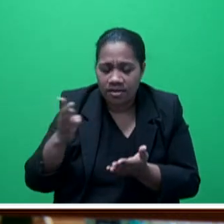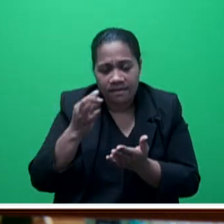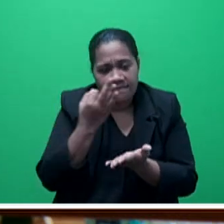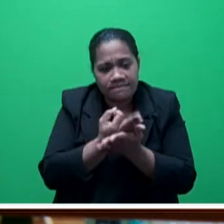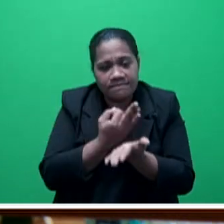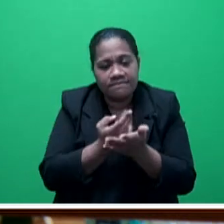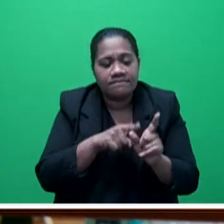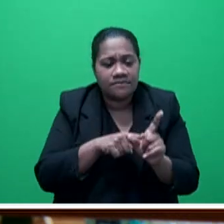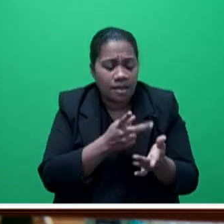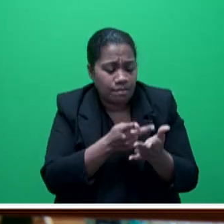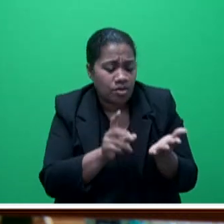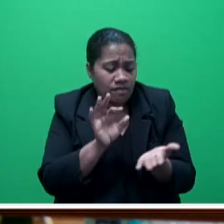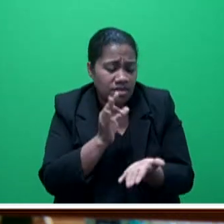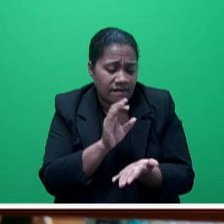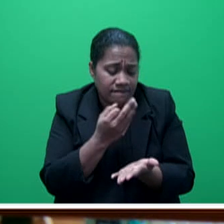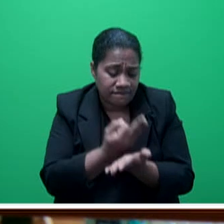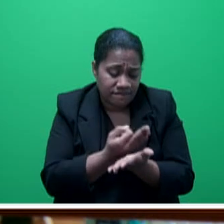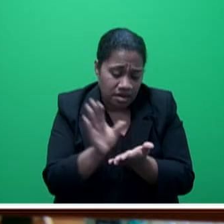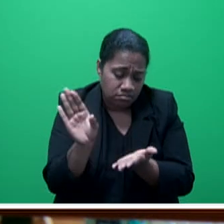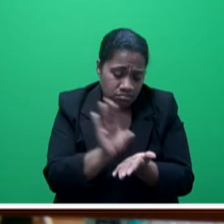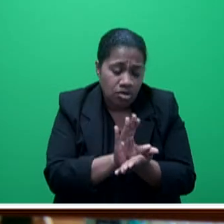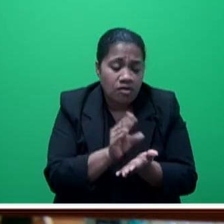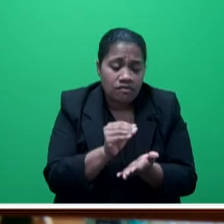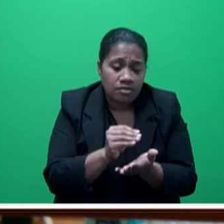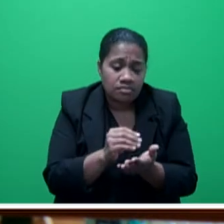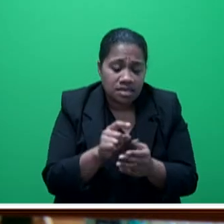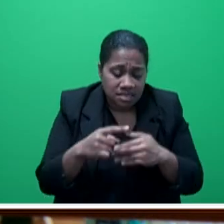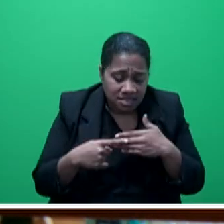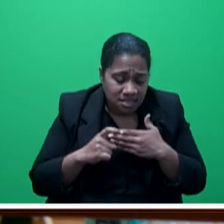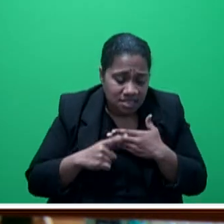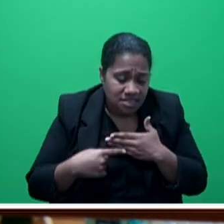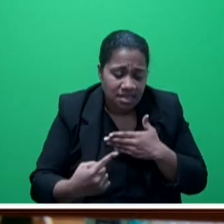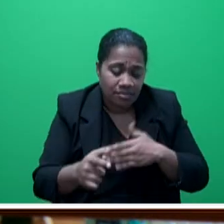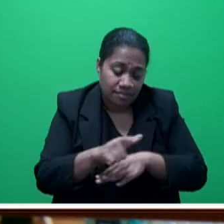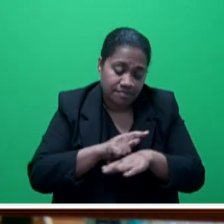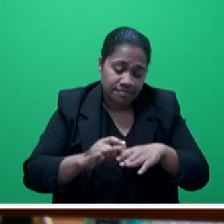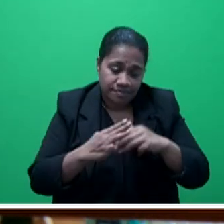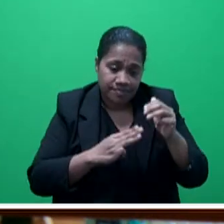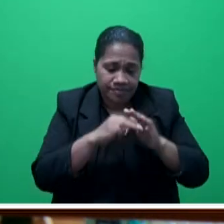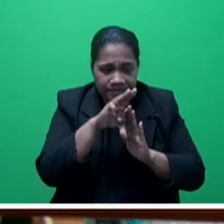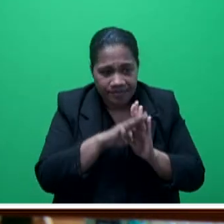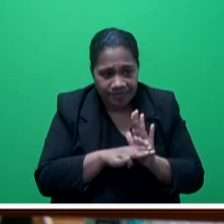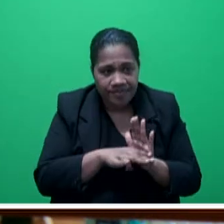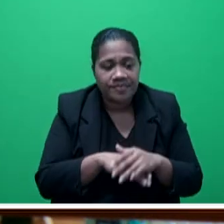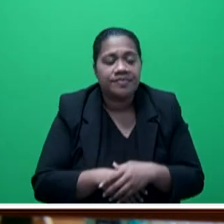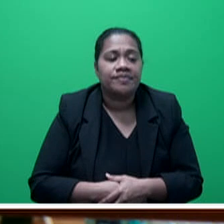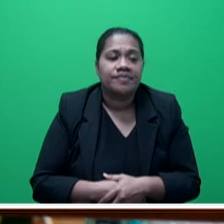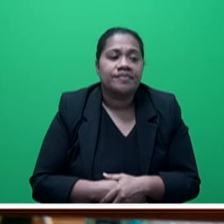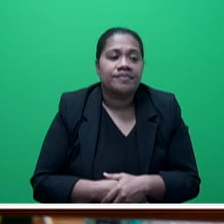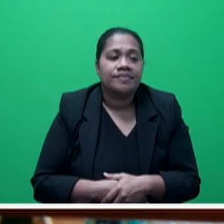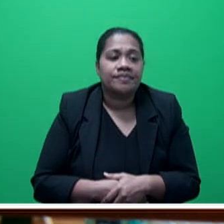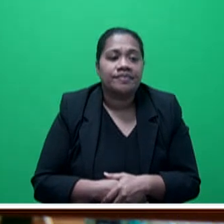will be sourced from Sustainable Land Management Program, SLM, particularly on the household modeling and dry seed